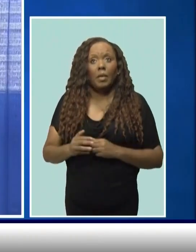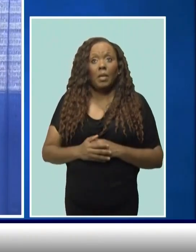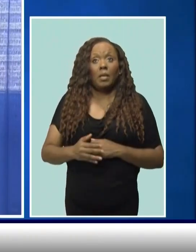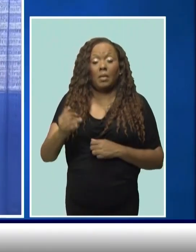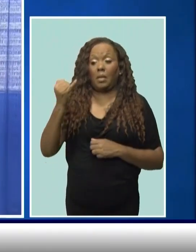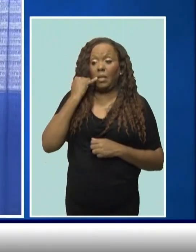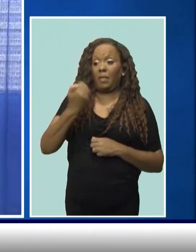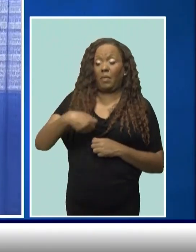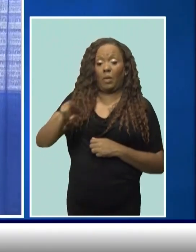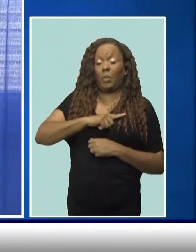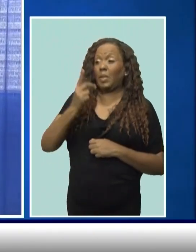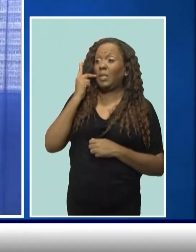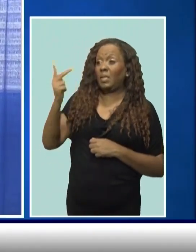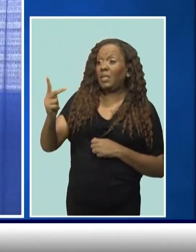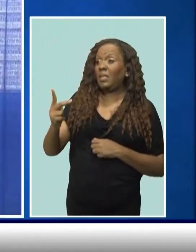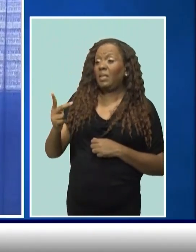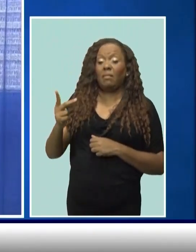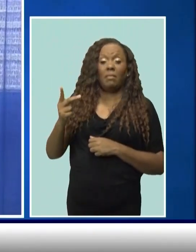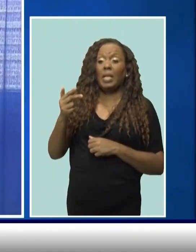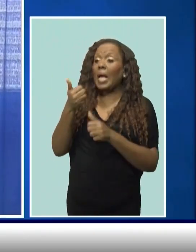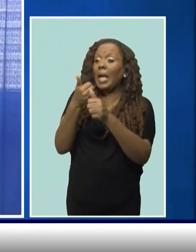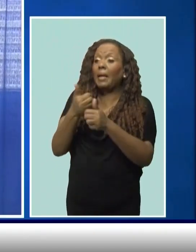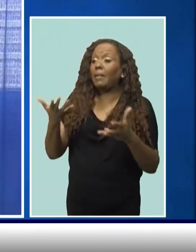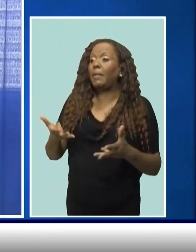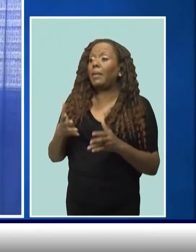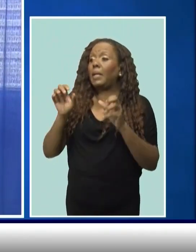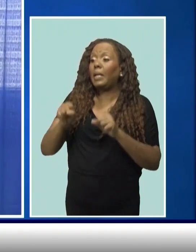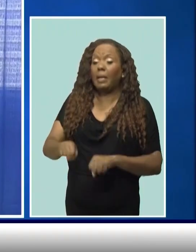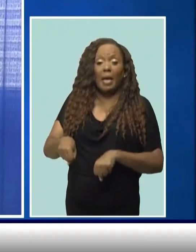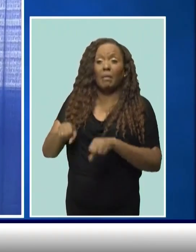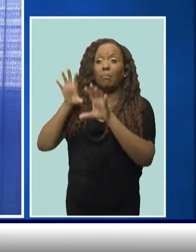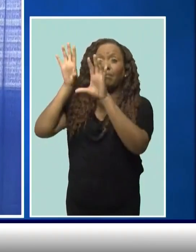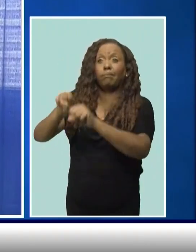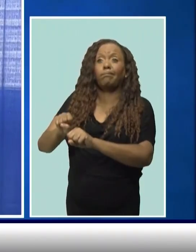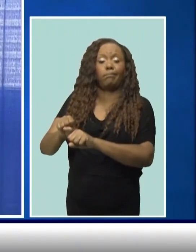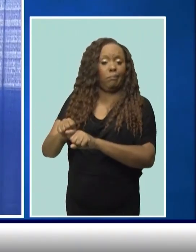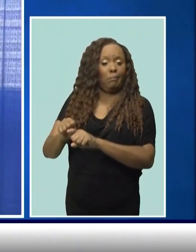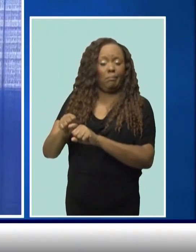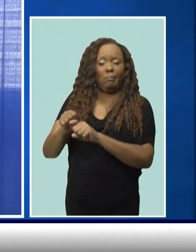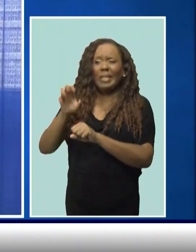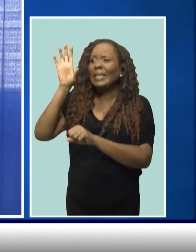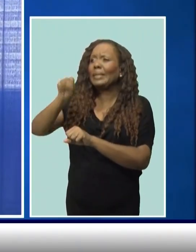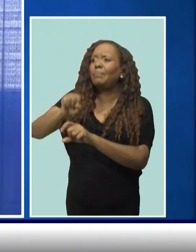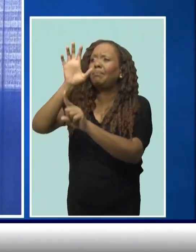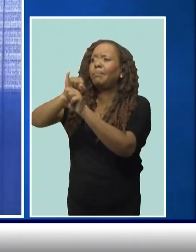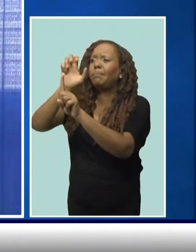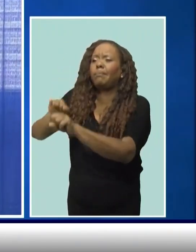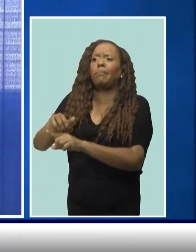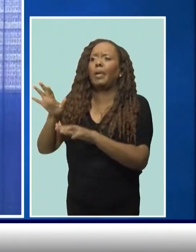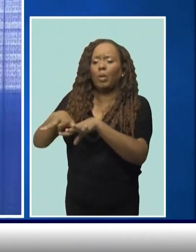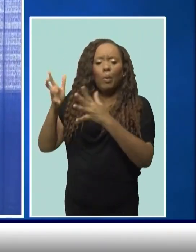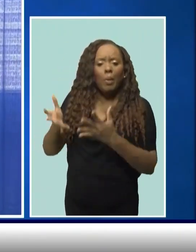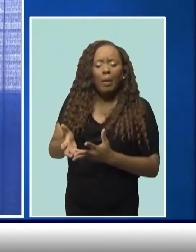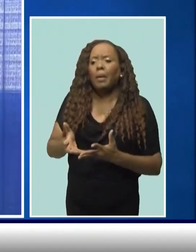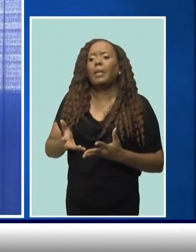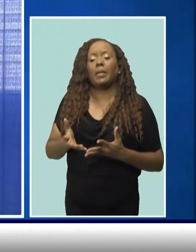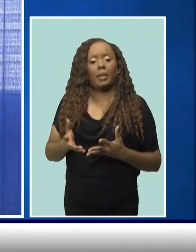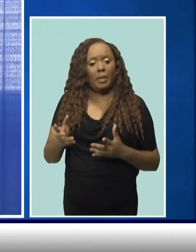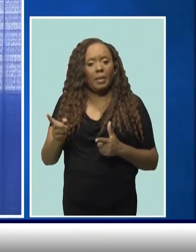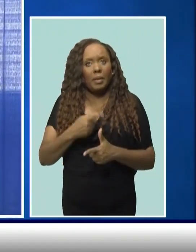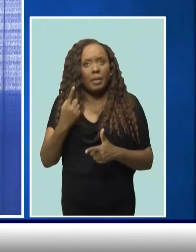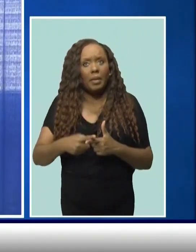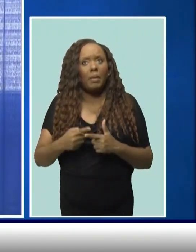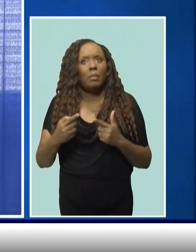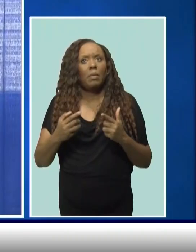market, wherever it is possible for us to secure that market, then we offset the debilitating aspect